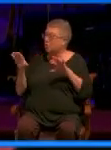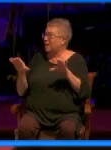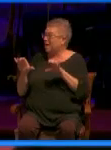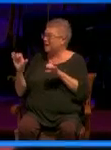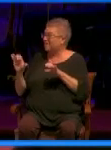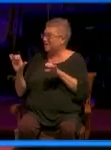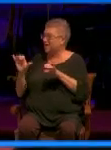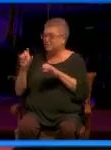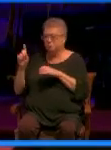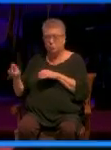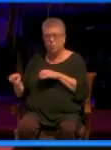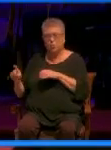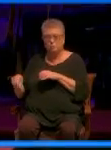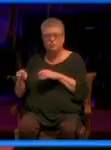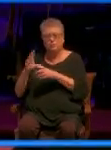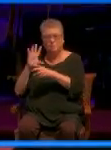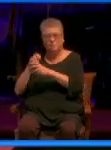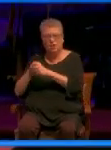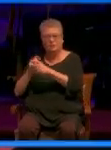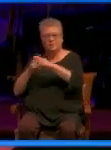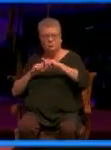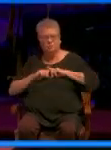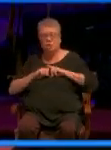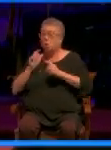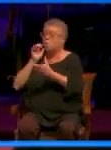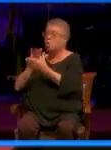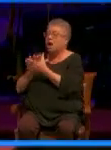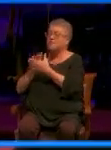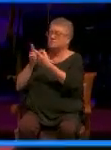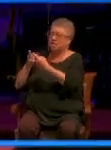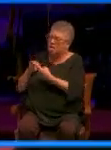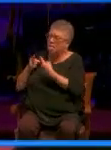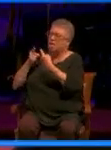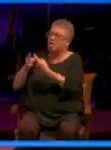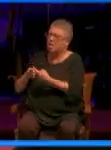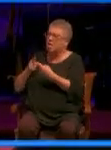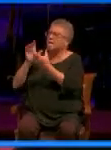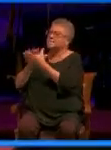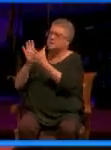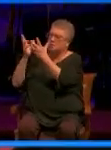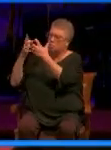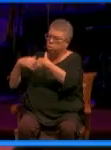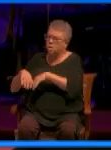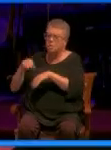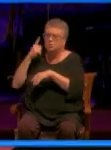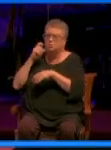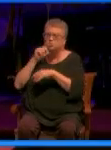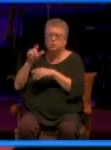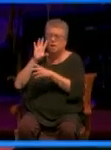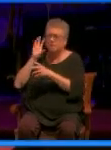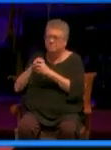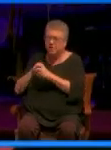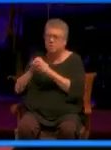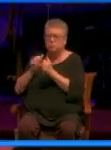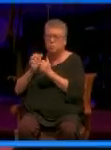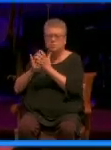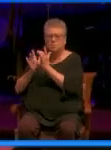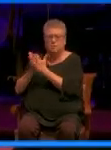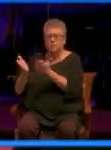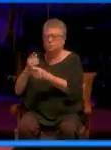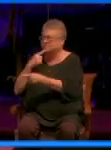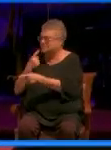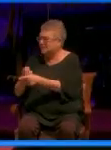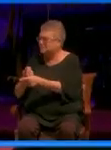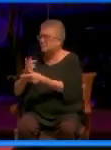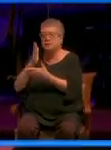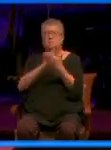to. Some of you wives are toiling in a marriage that's falling apart, and it's simply because you're not acting like the Word says. Some of